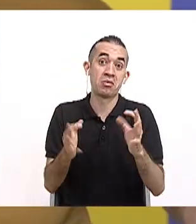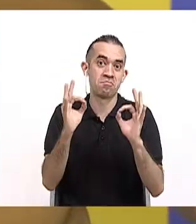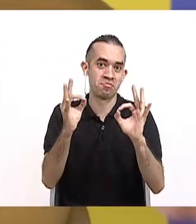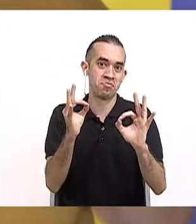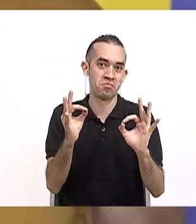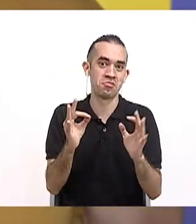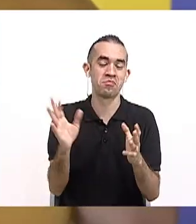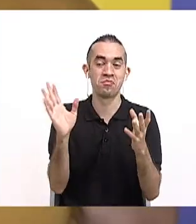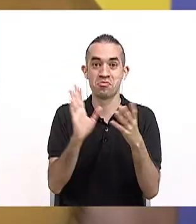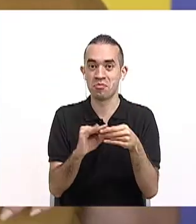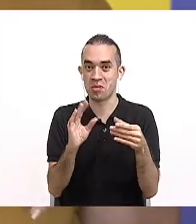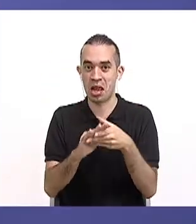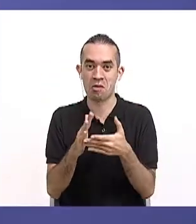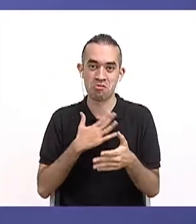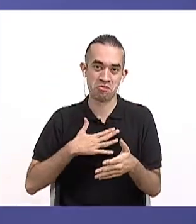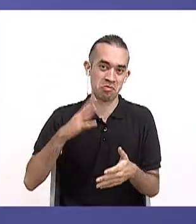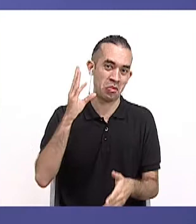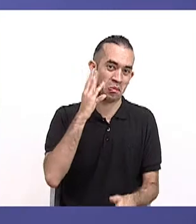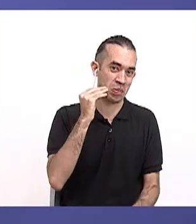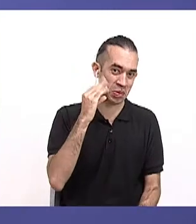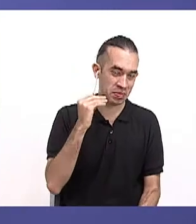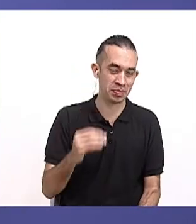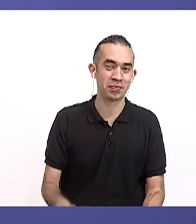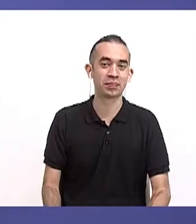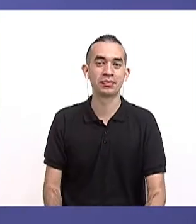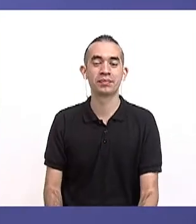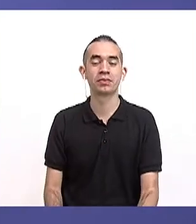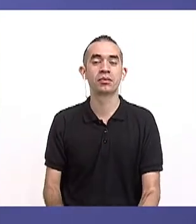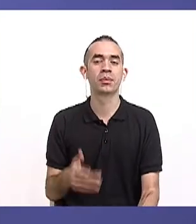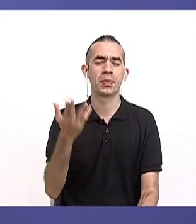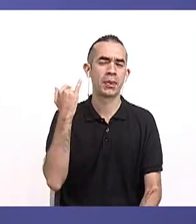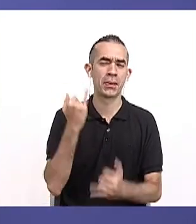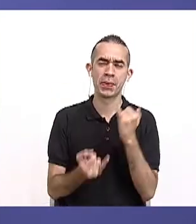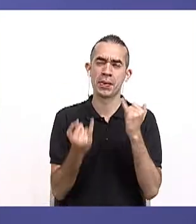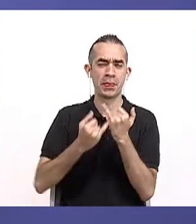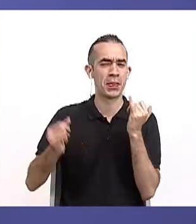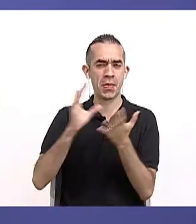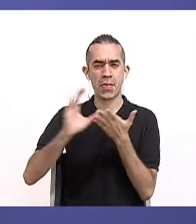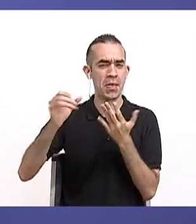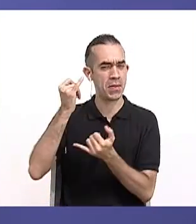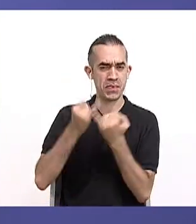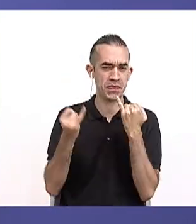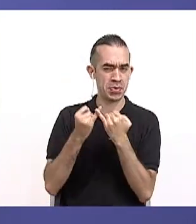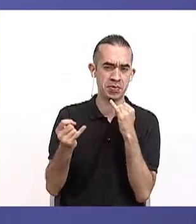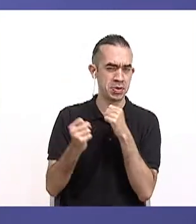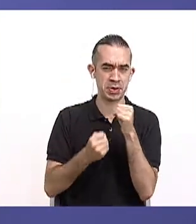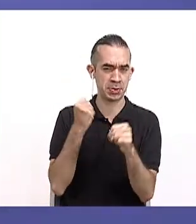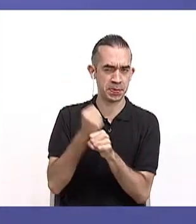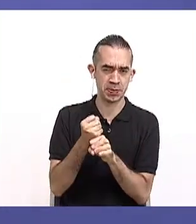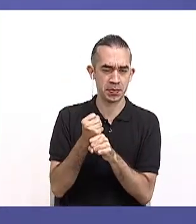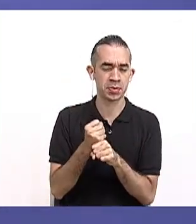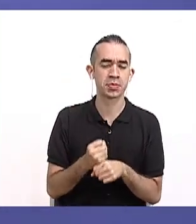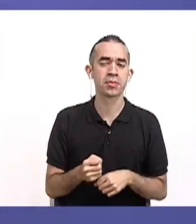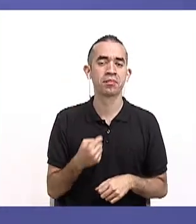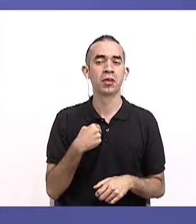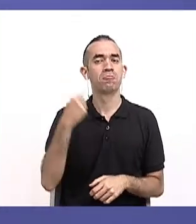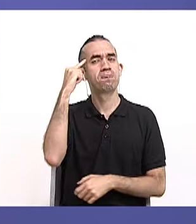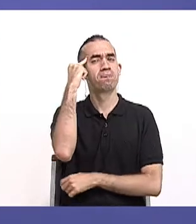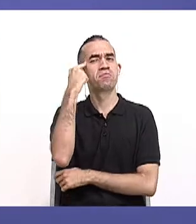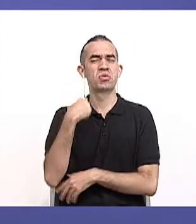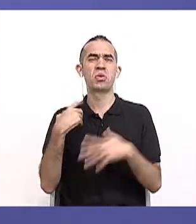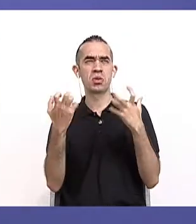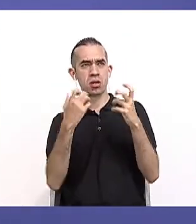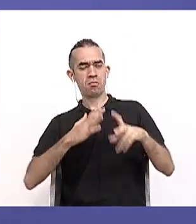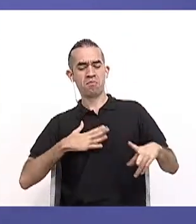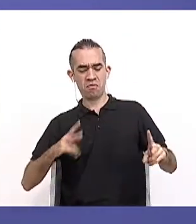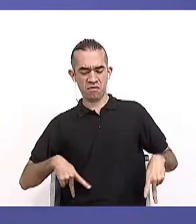you my story. During my last year of high school, I had to start thinking about what I wanted to do